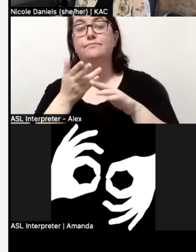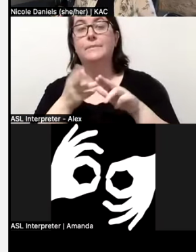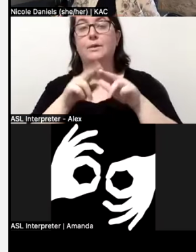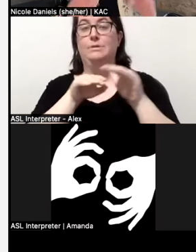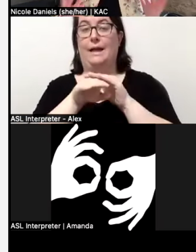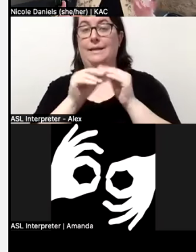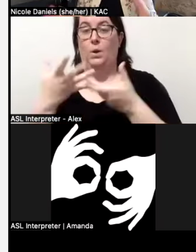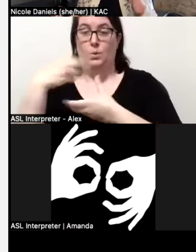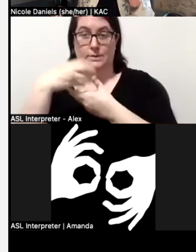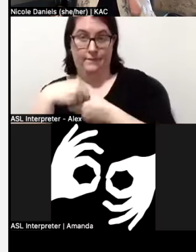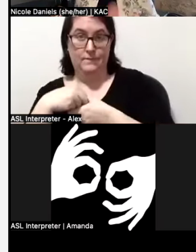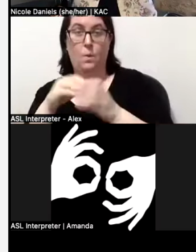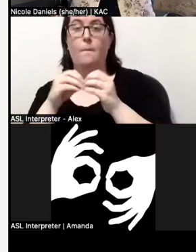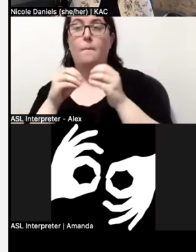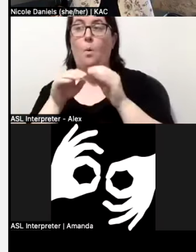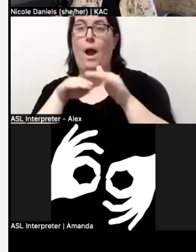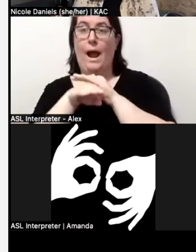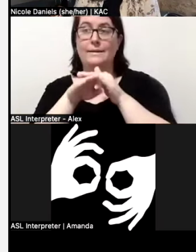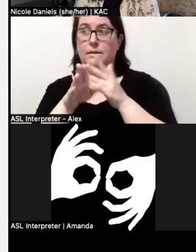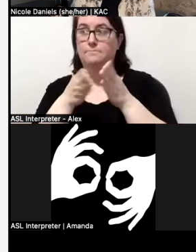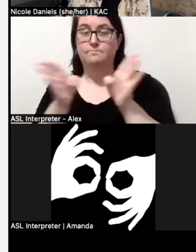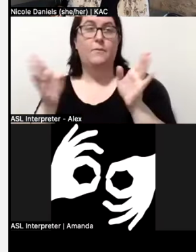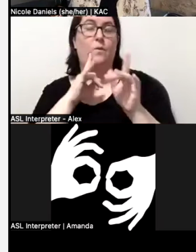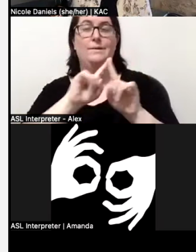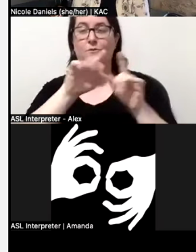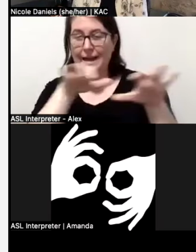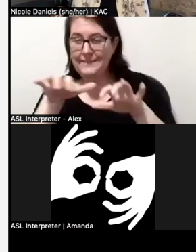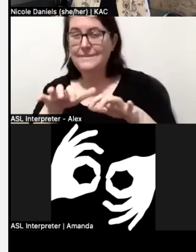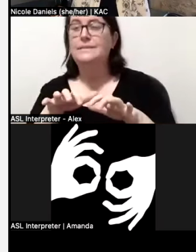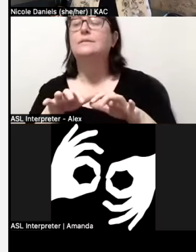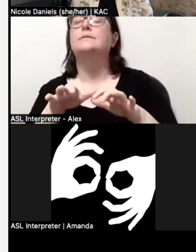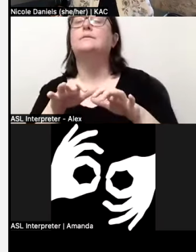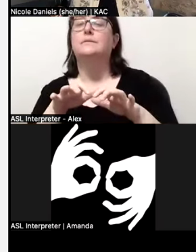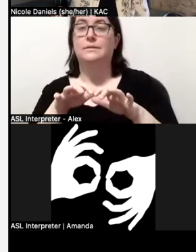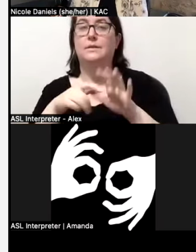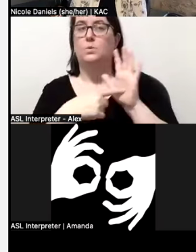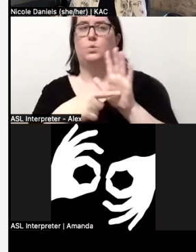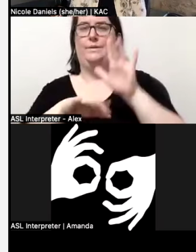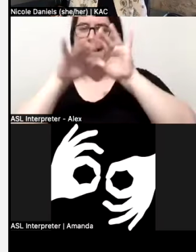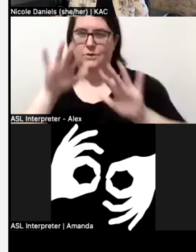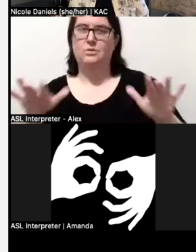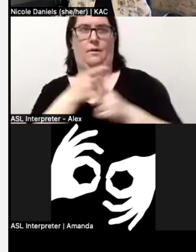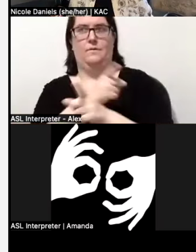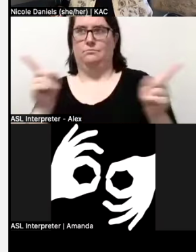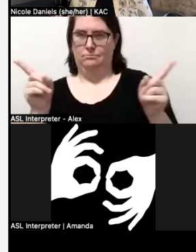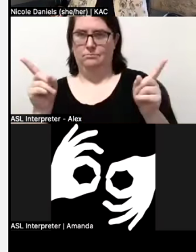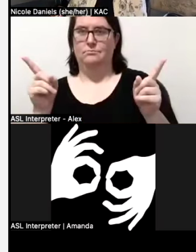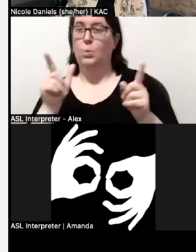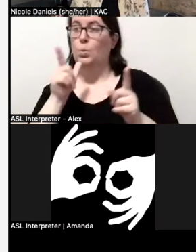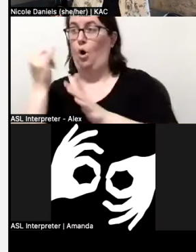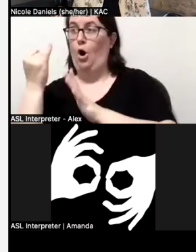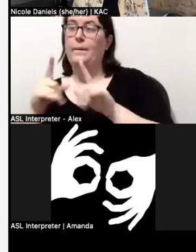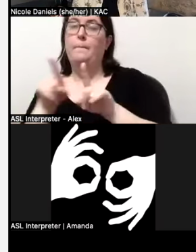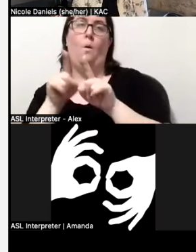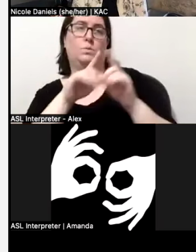looking to expand access to the arts through inclusive activities that reflect the diversity of Kingston's artists, audiences, and cultural landscape, and